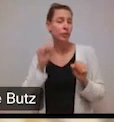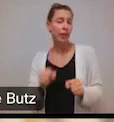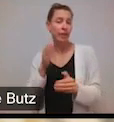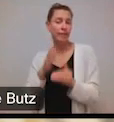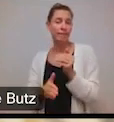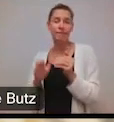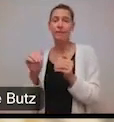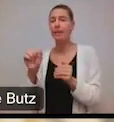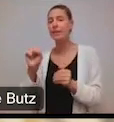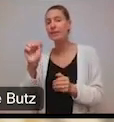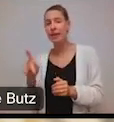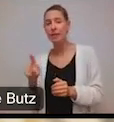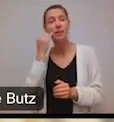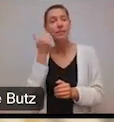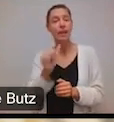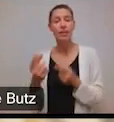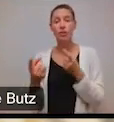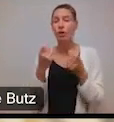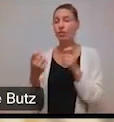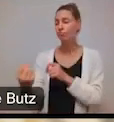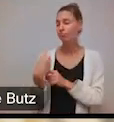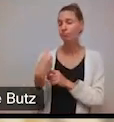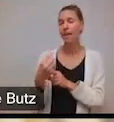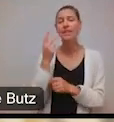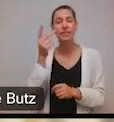me a message. See you next time, Miriam.